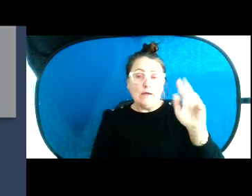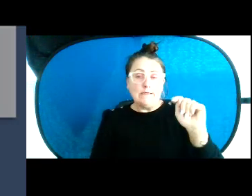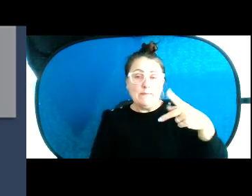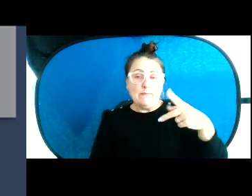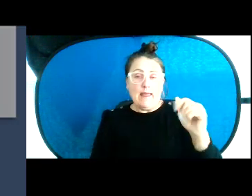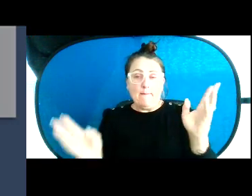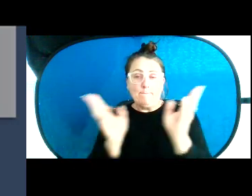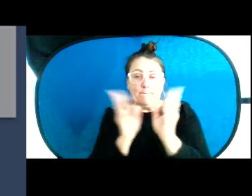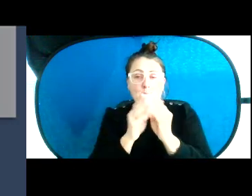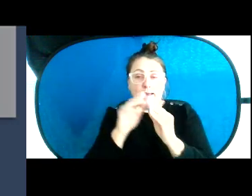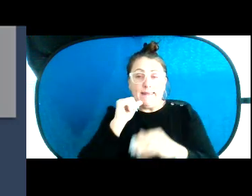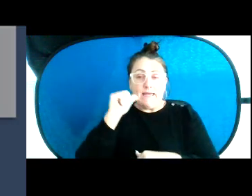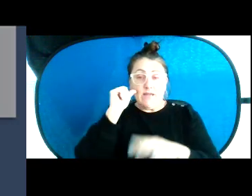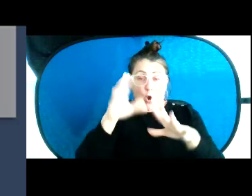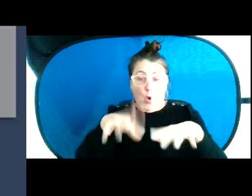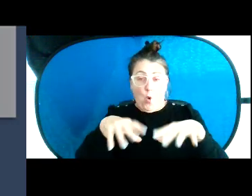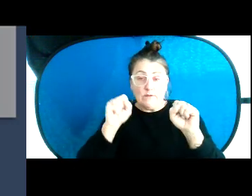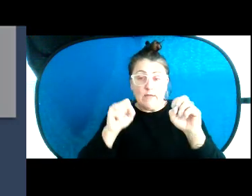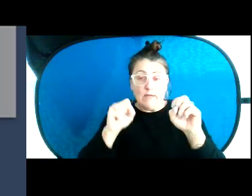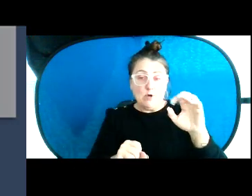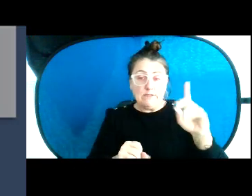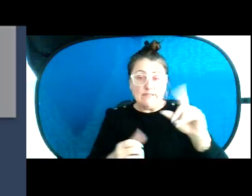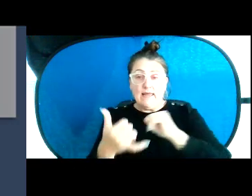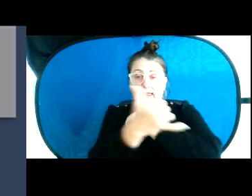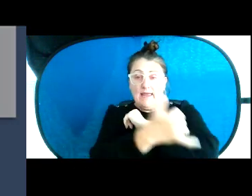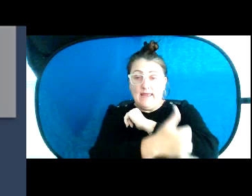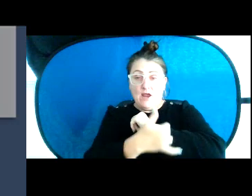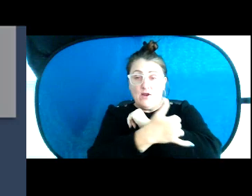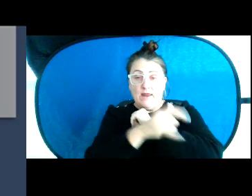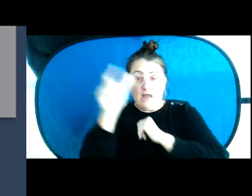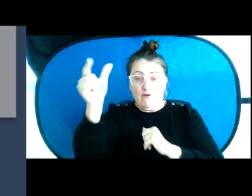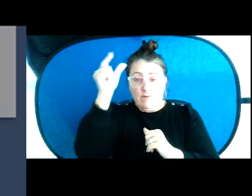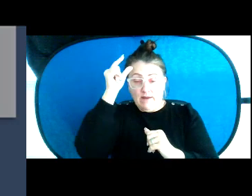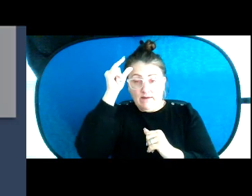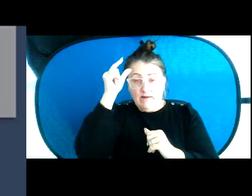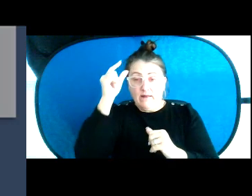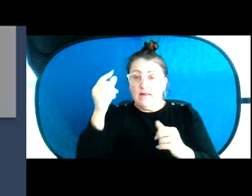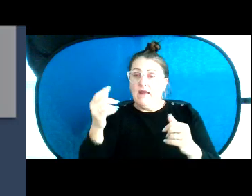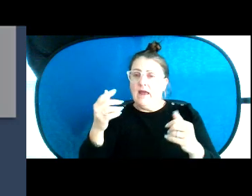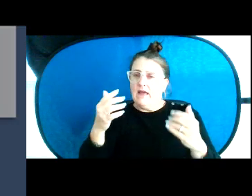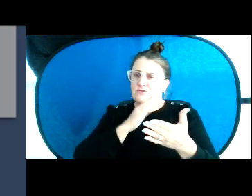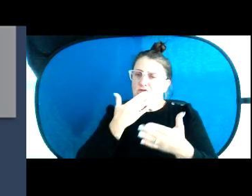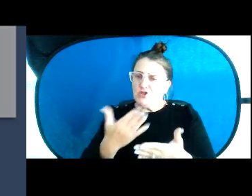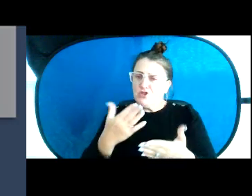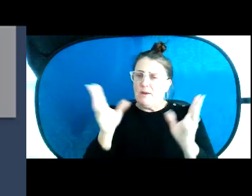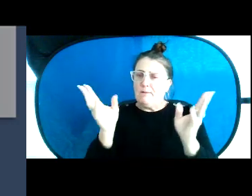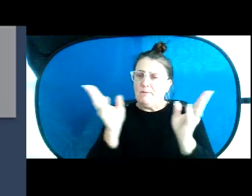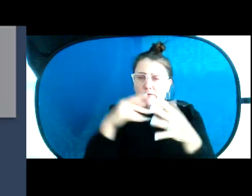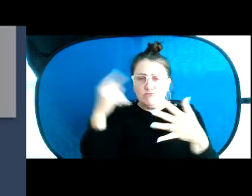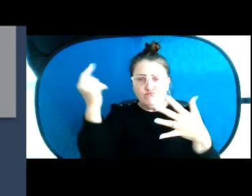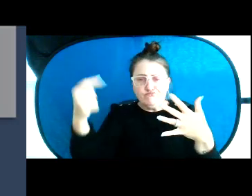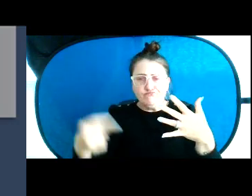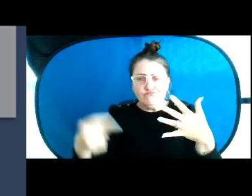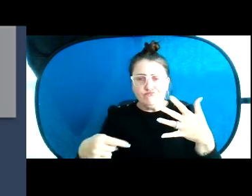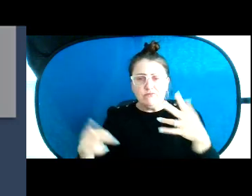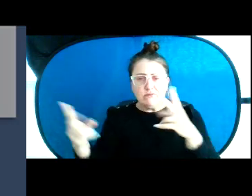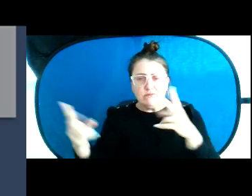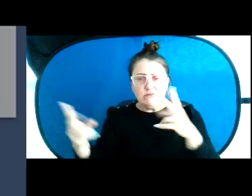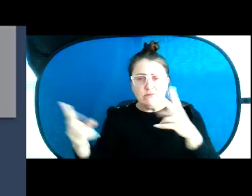were graciously hosted by the Merced County Association of Governments. We had a productive meeting with a number of topics, but I want to highlight a few for all of